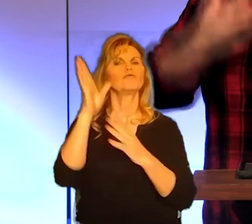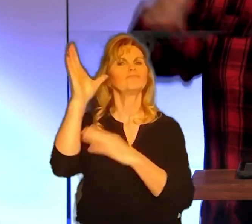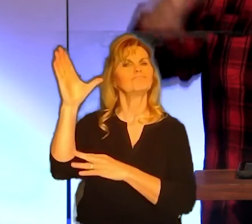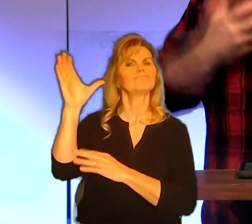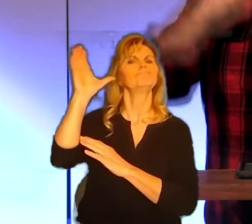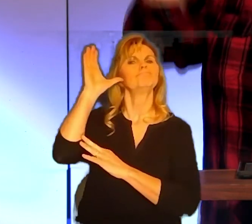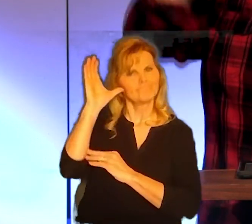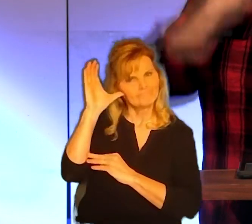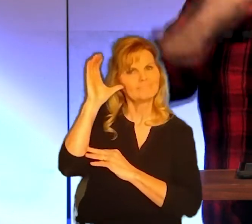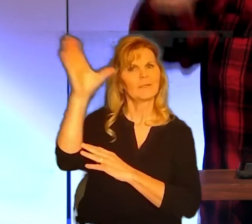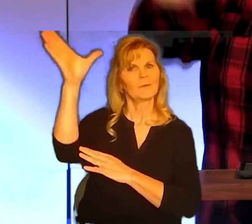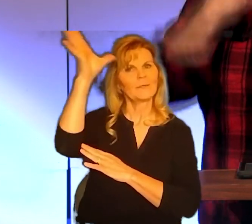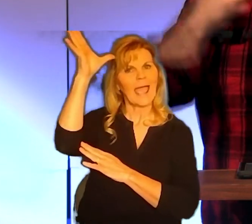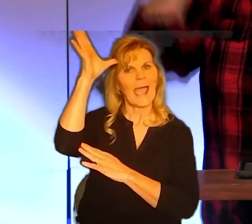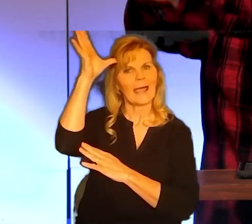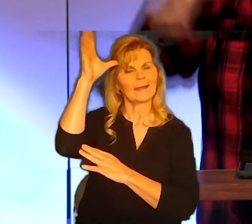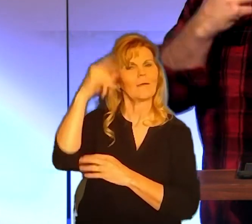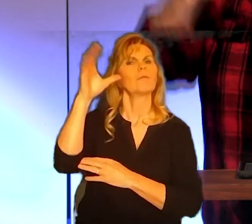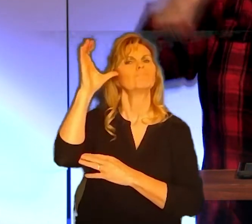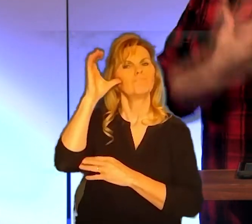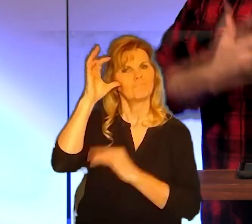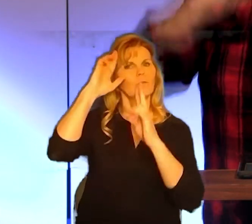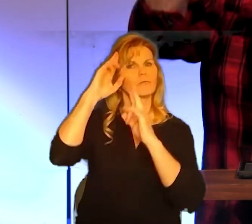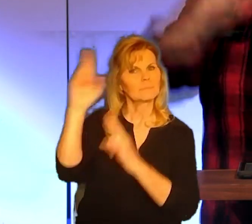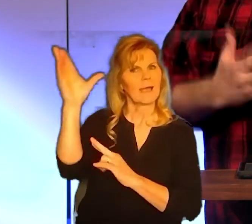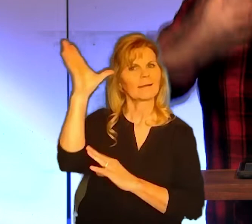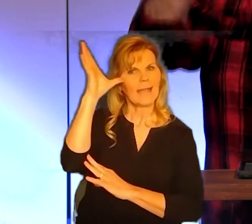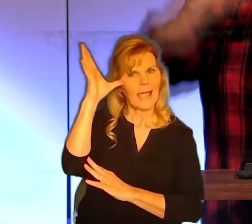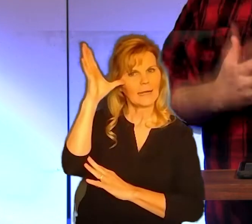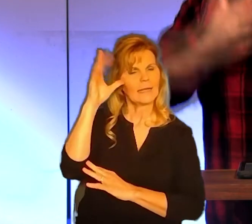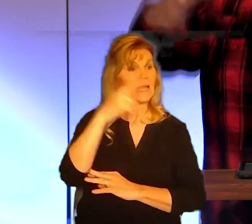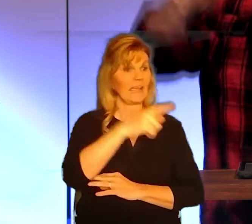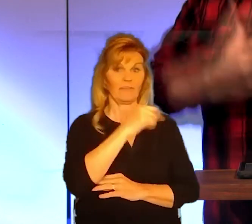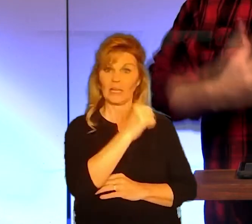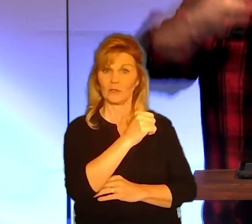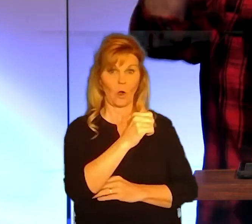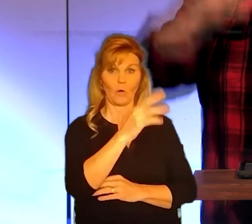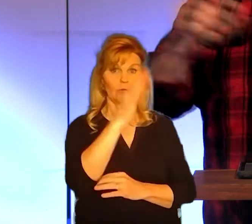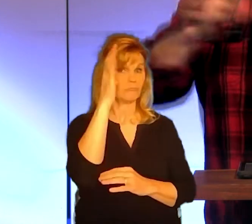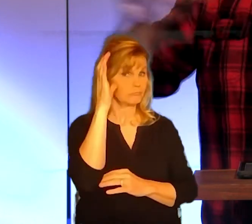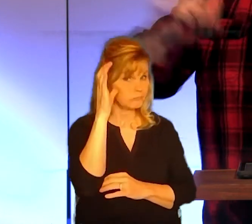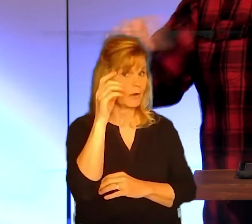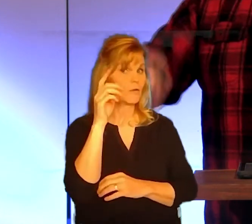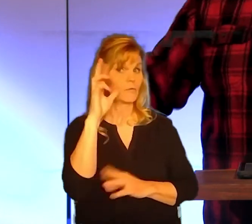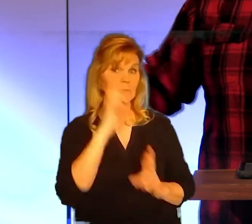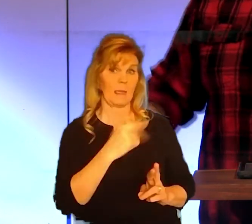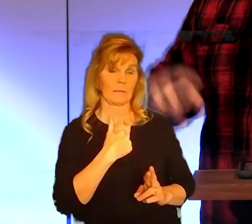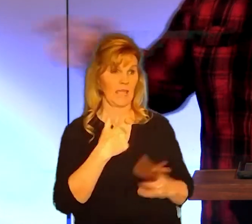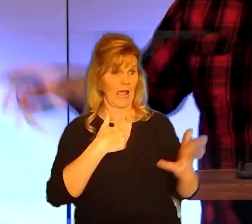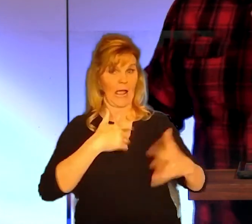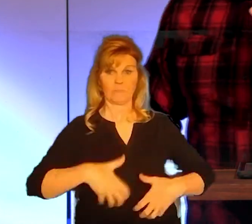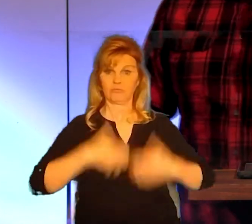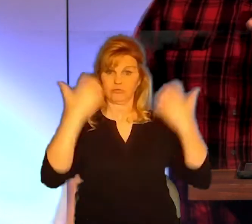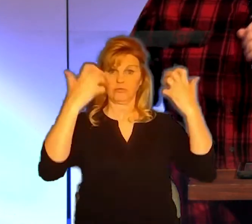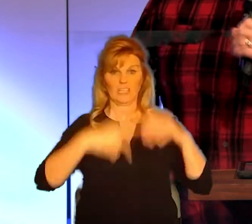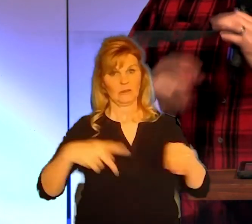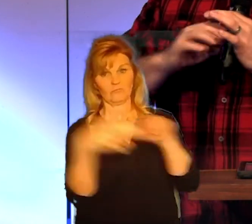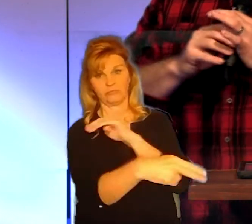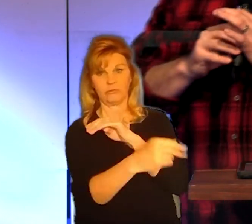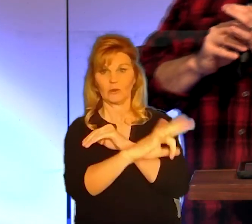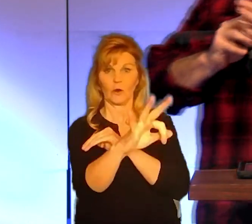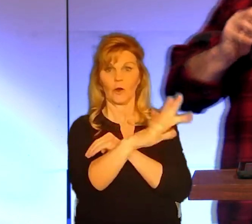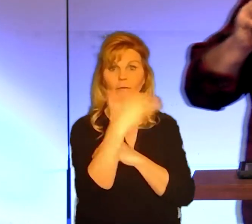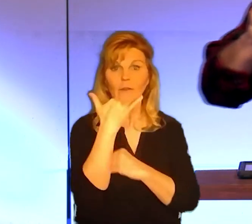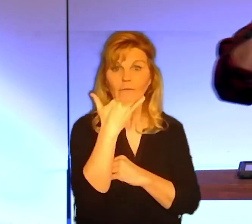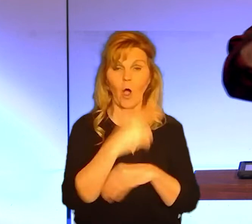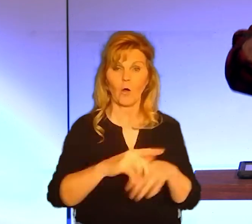I don't have that relationship, then I get ticked and I grab my smartphone and I turn their stuff off. And that's not the right